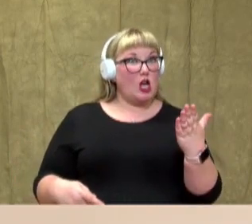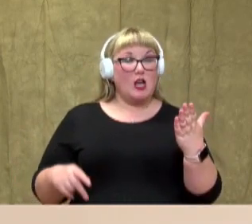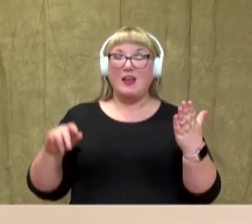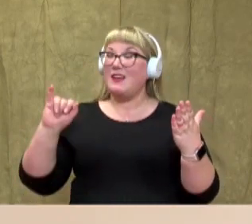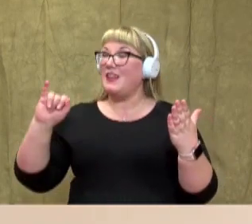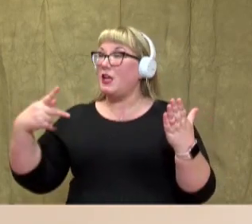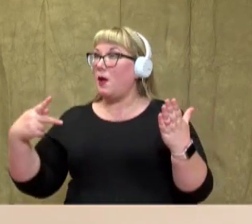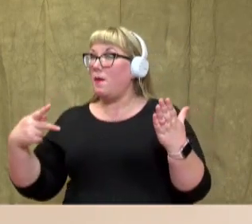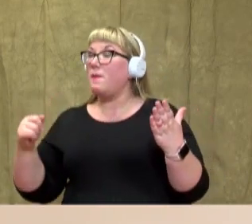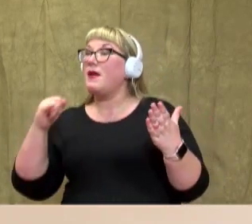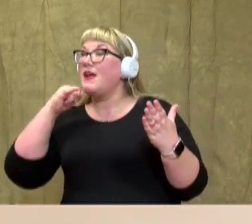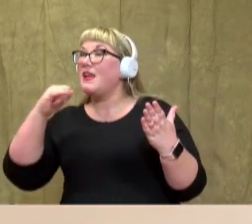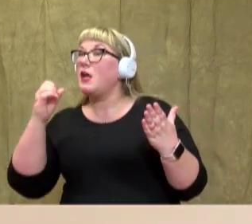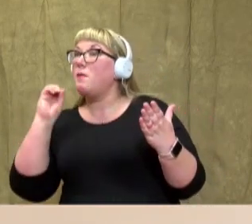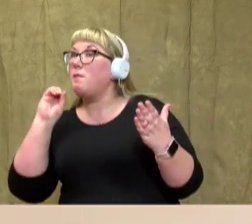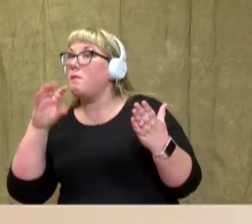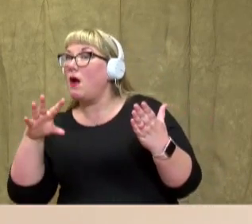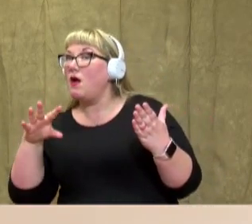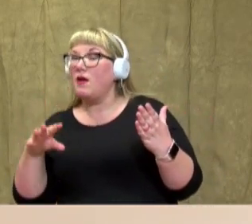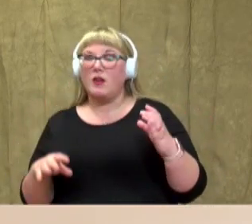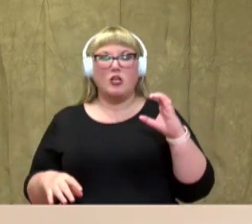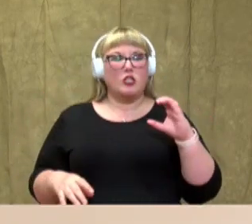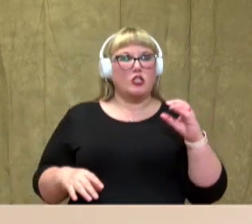ch, ip.